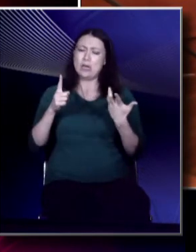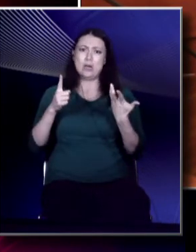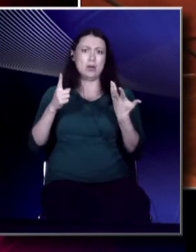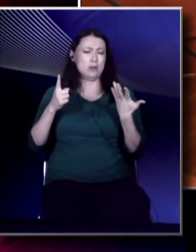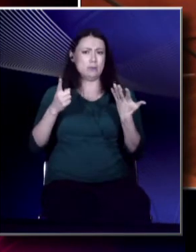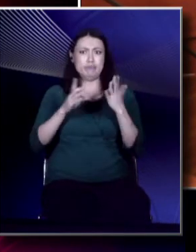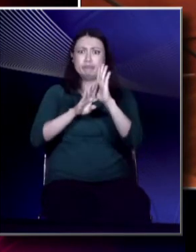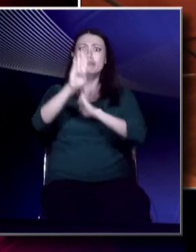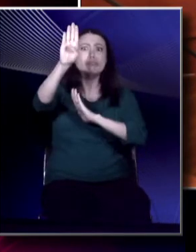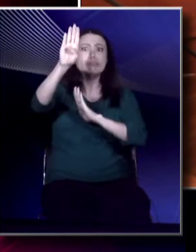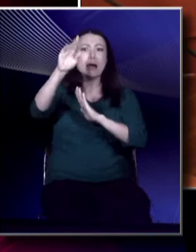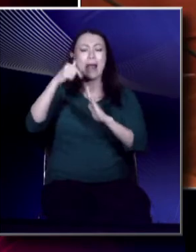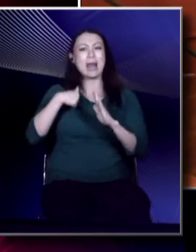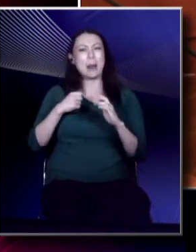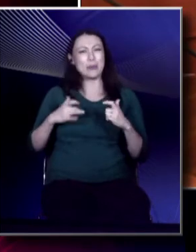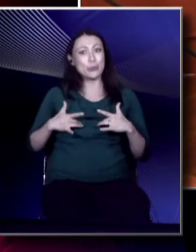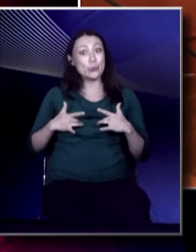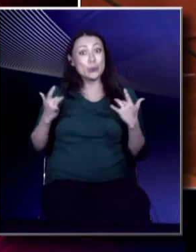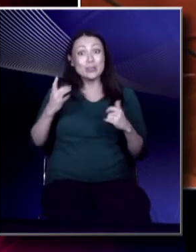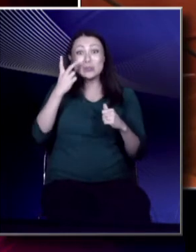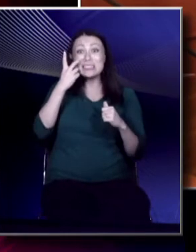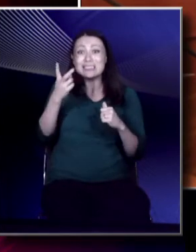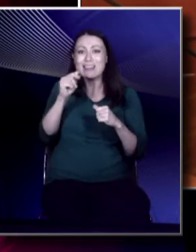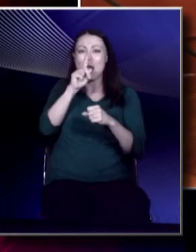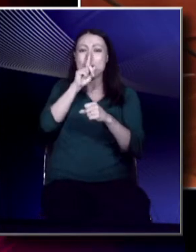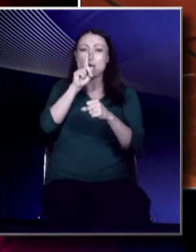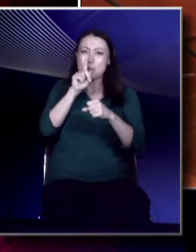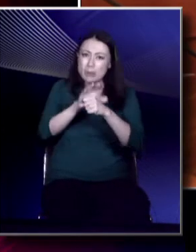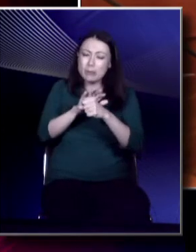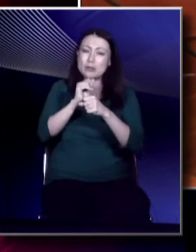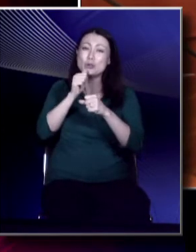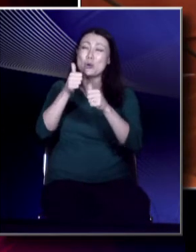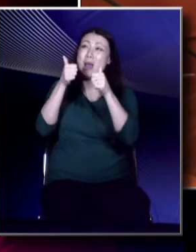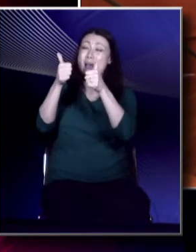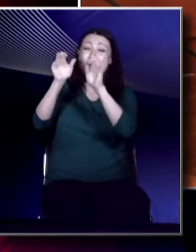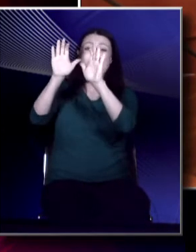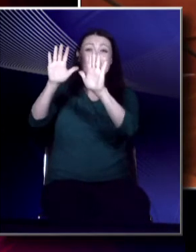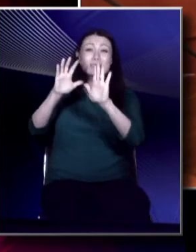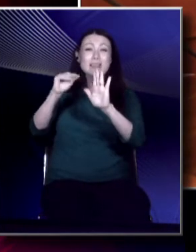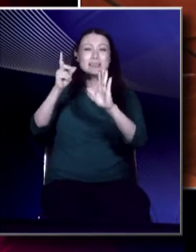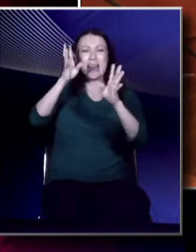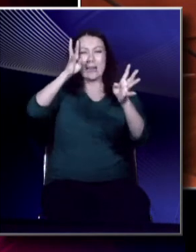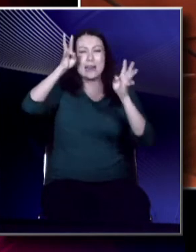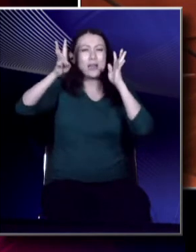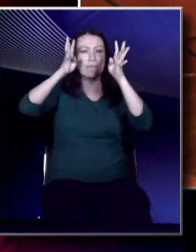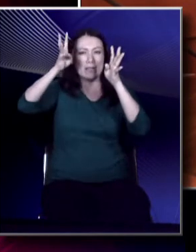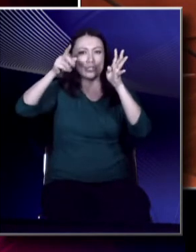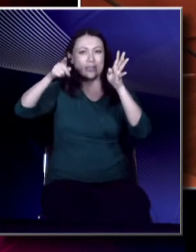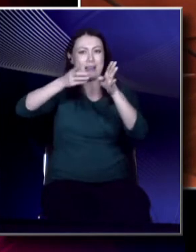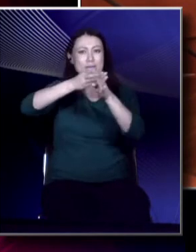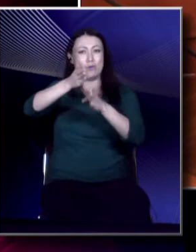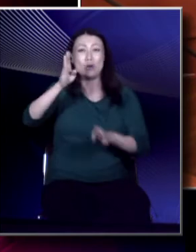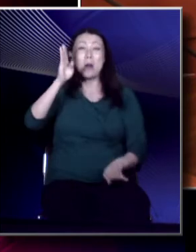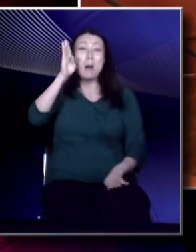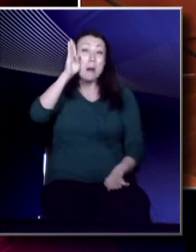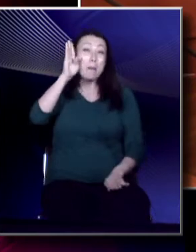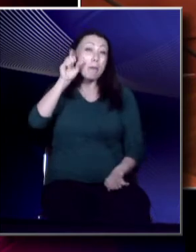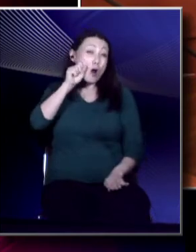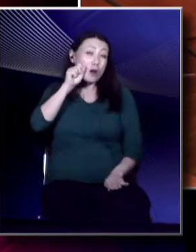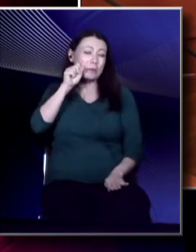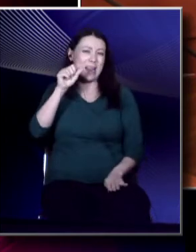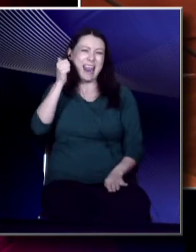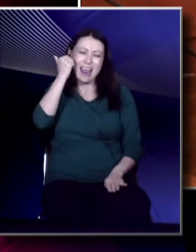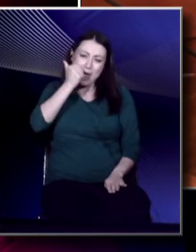I've been thrilled to see the commitment towards excellence and innovation in the field. Barb lives out every day